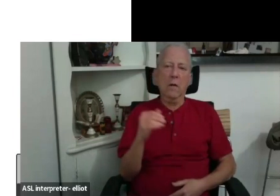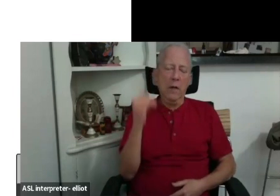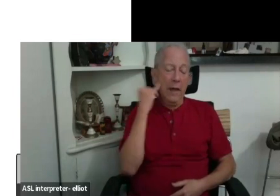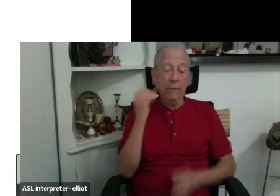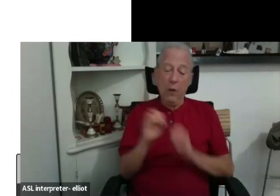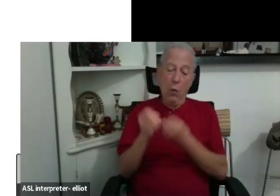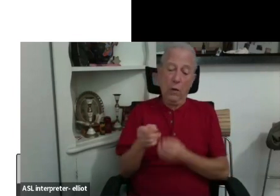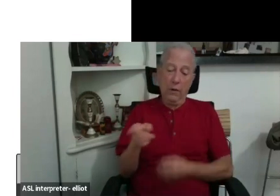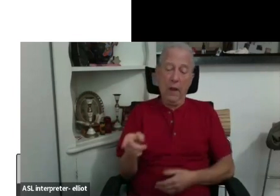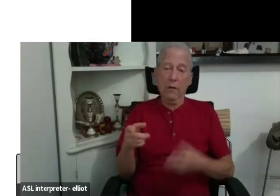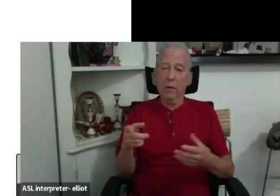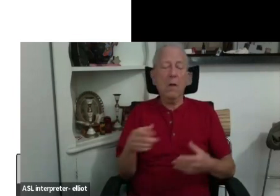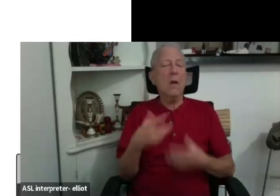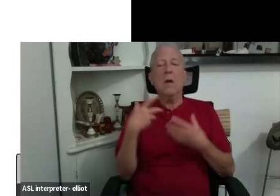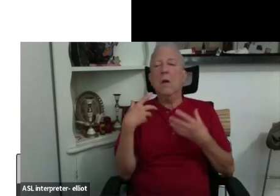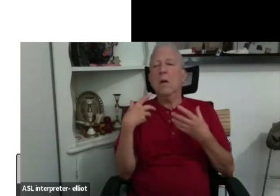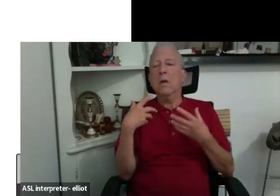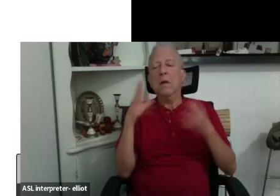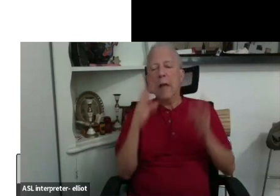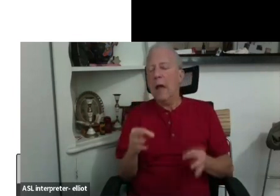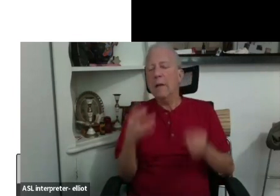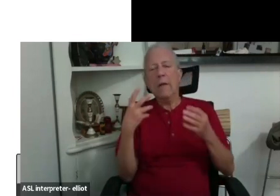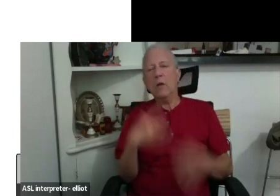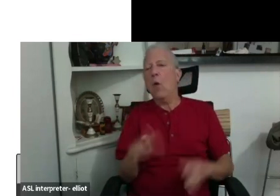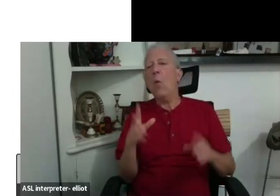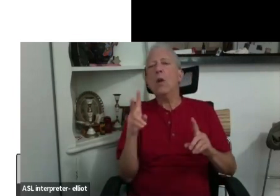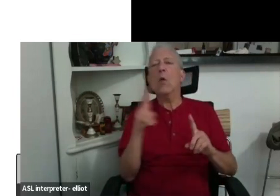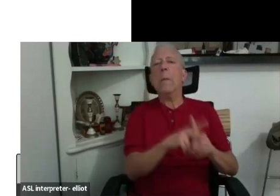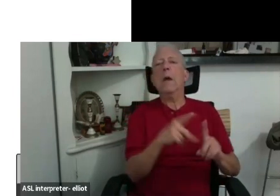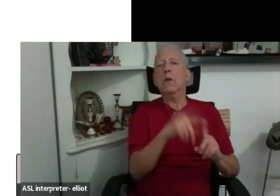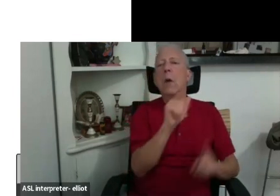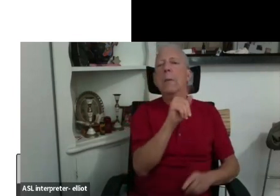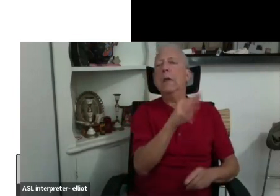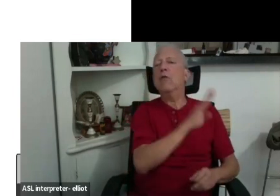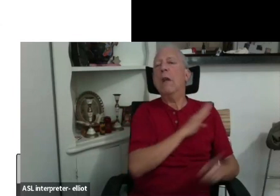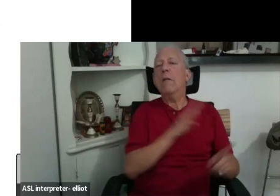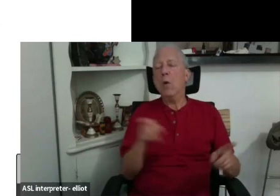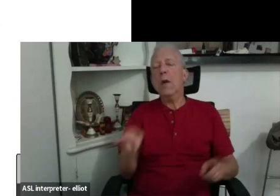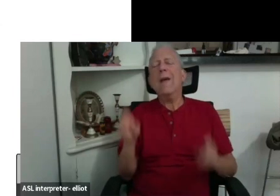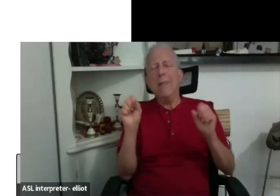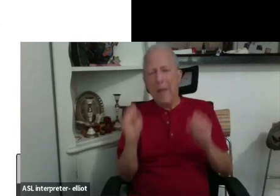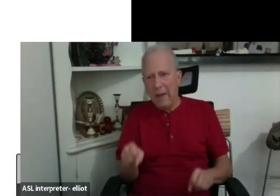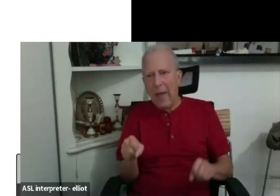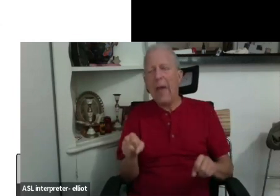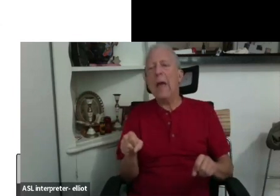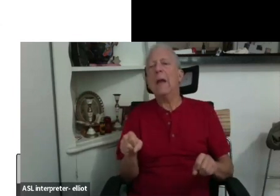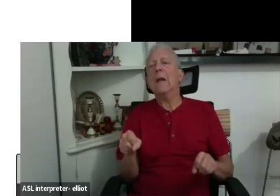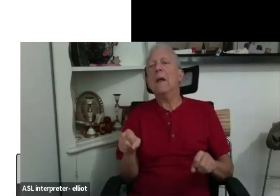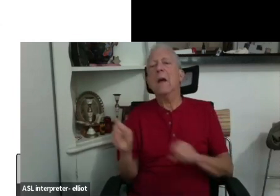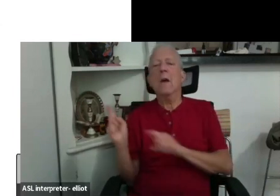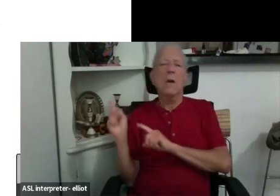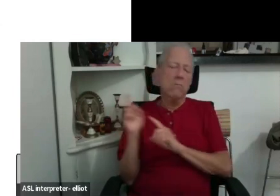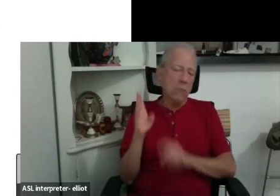organization decides to not appeal to administrative board, they can still go to the court